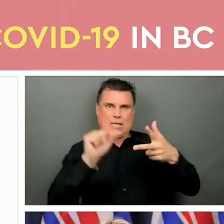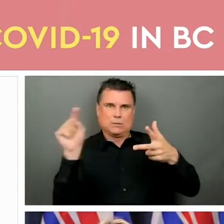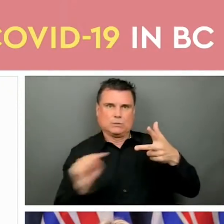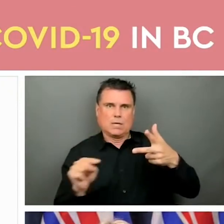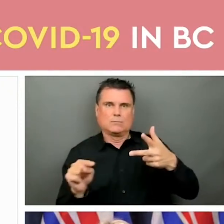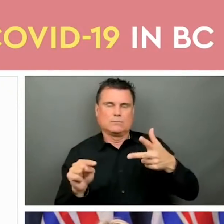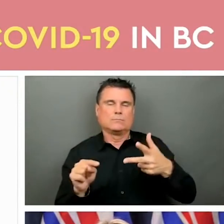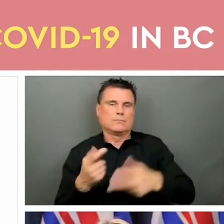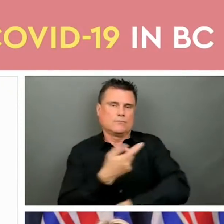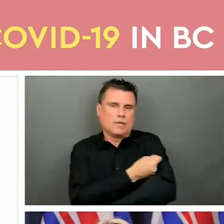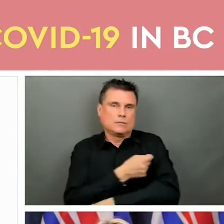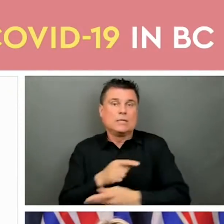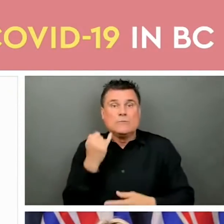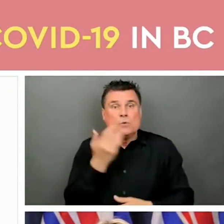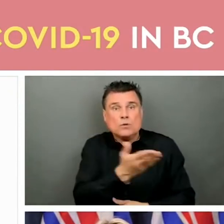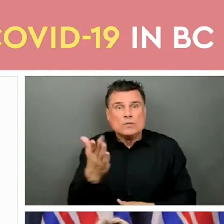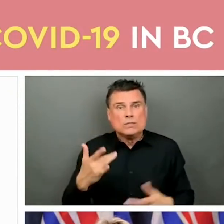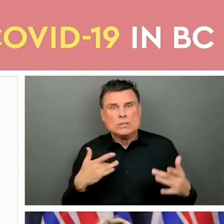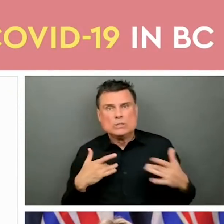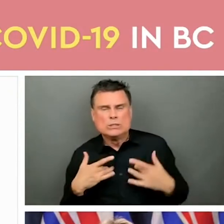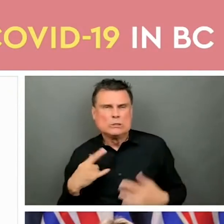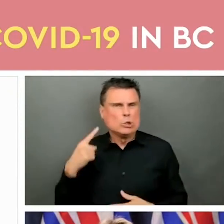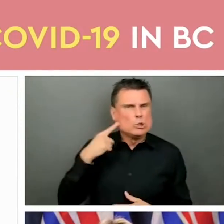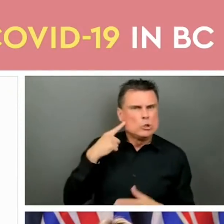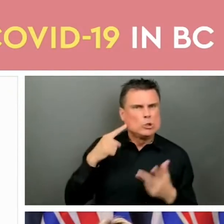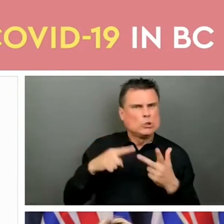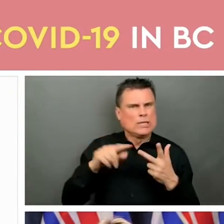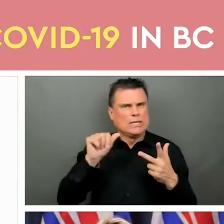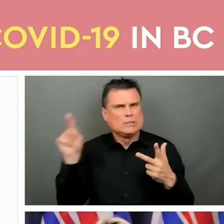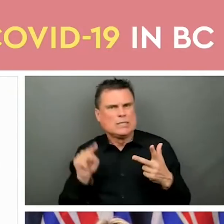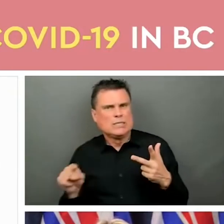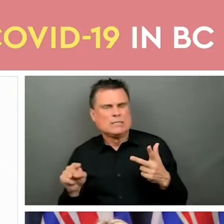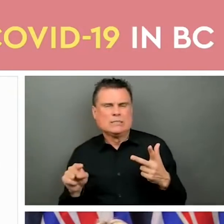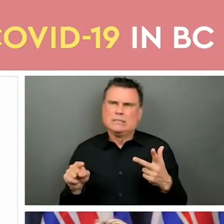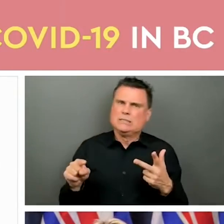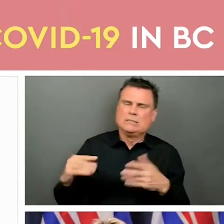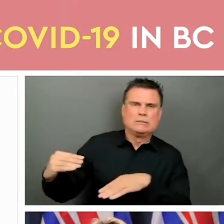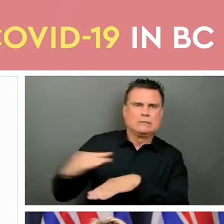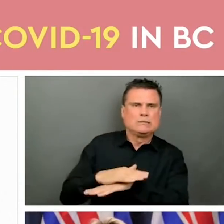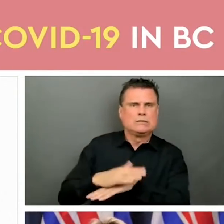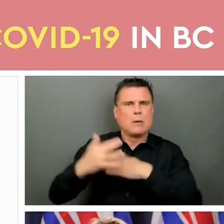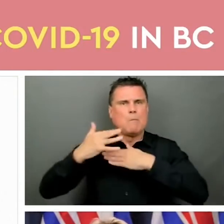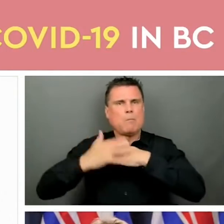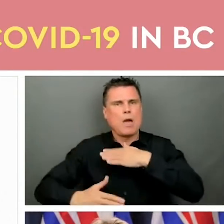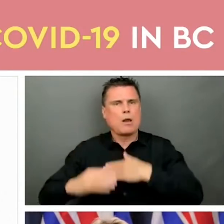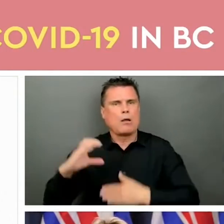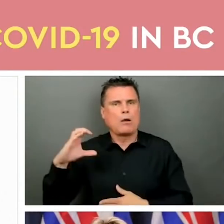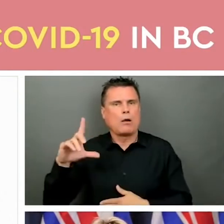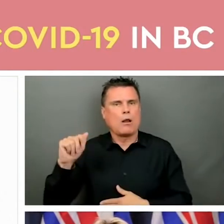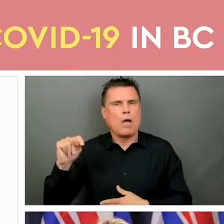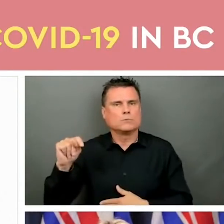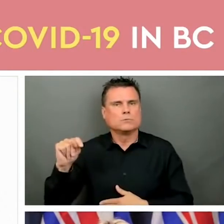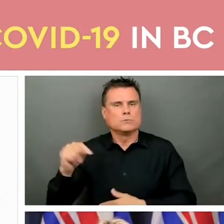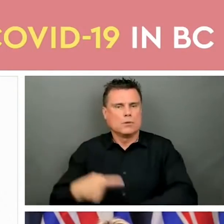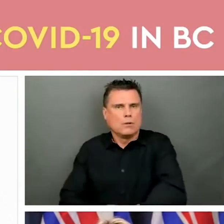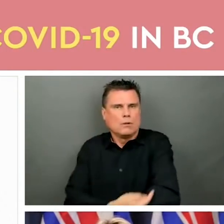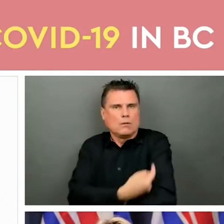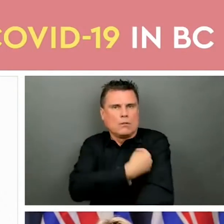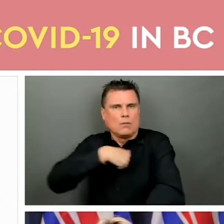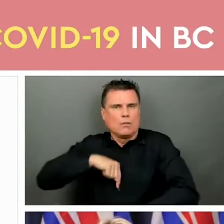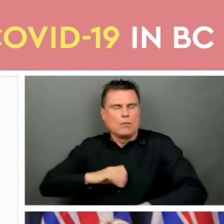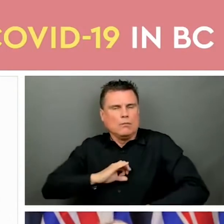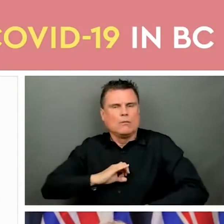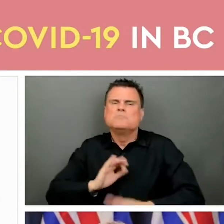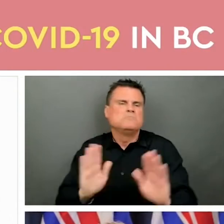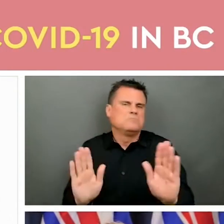million. And we need to put that in the context of what we are seeing across our province right now, where COVID transmission rates are very high